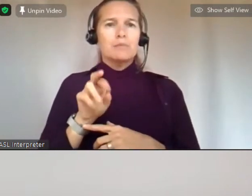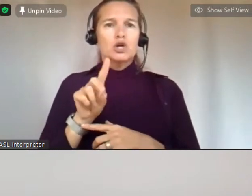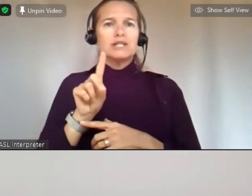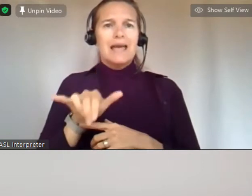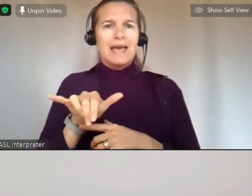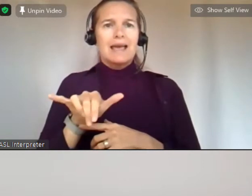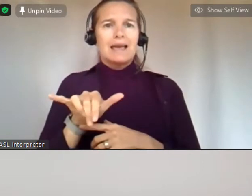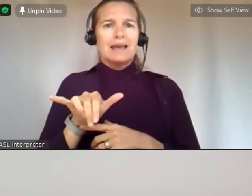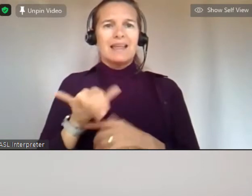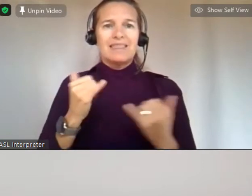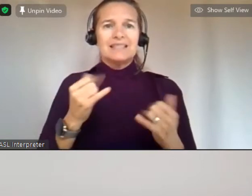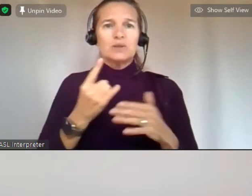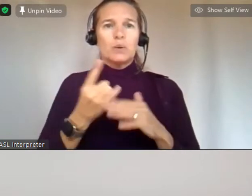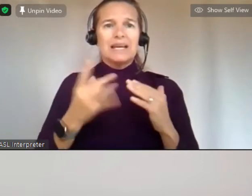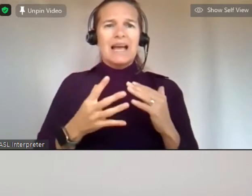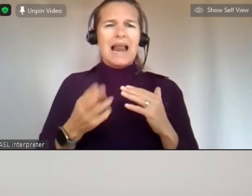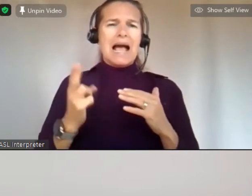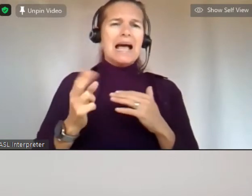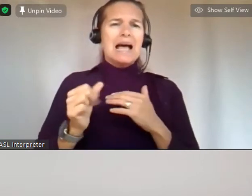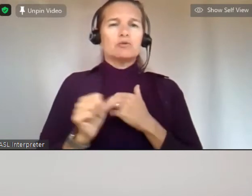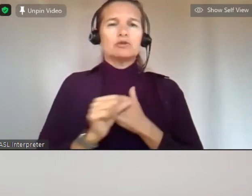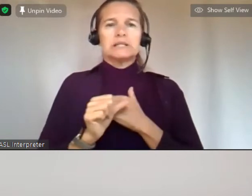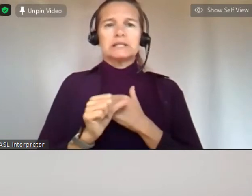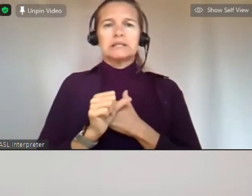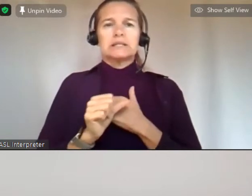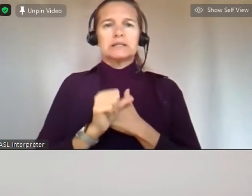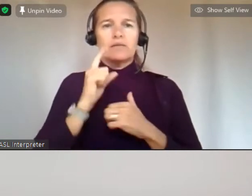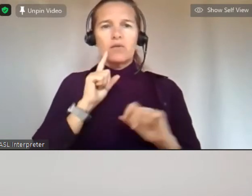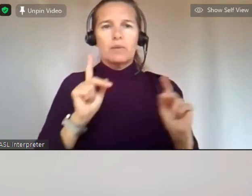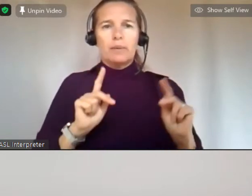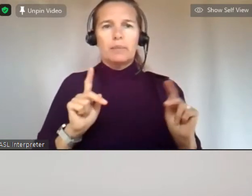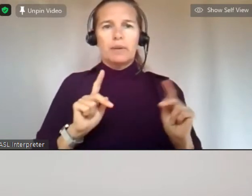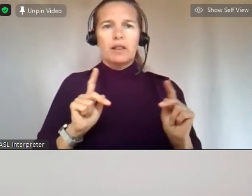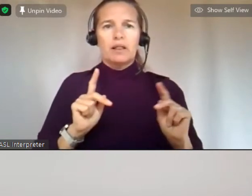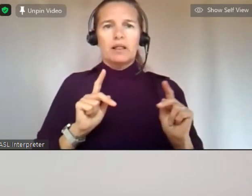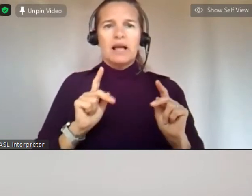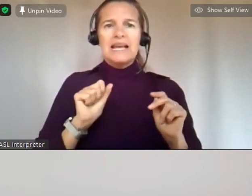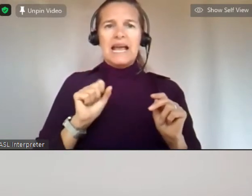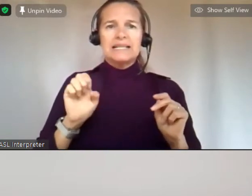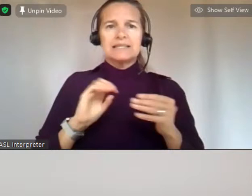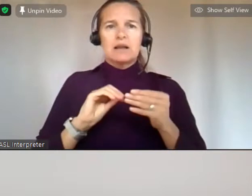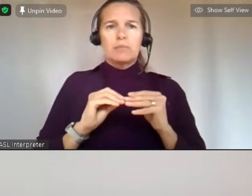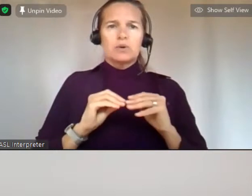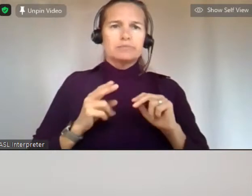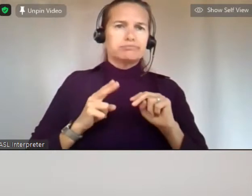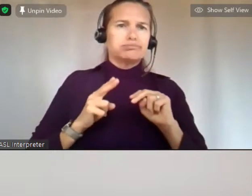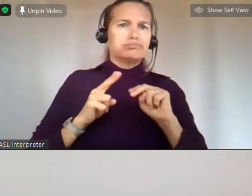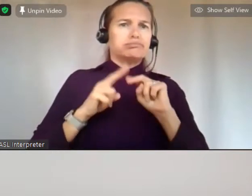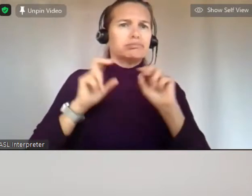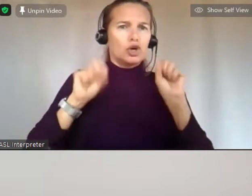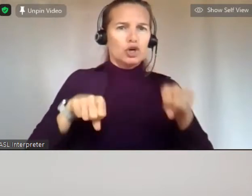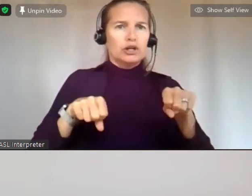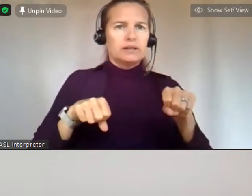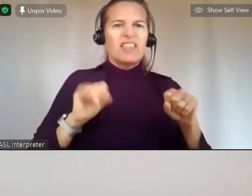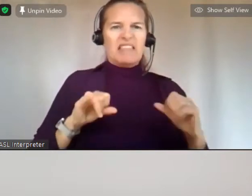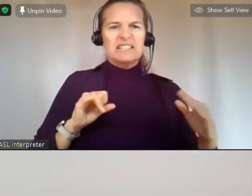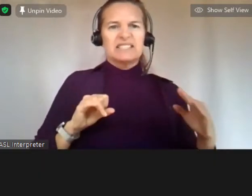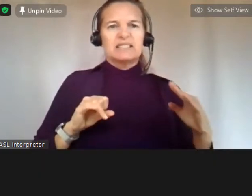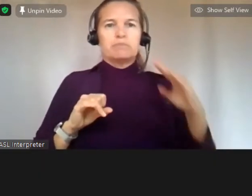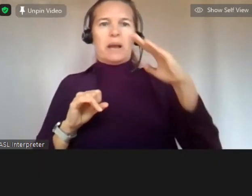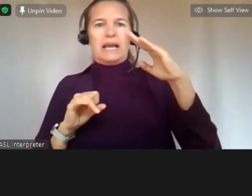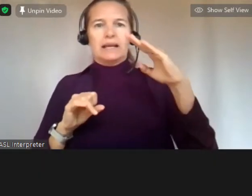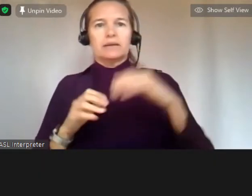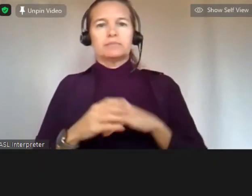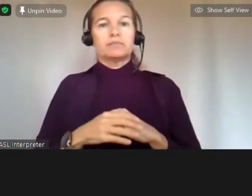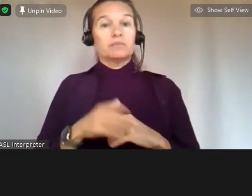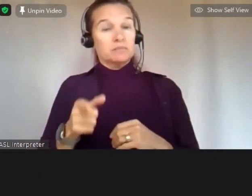is a very high-risk weekend for increasing our numbers or getting into a problem with a spike. So